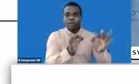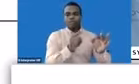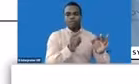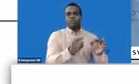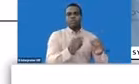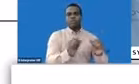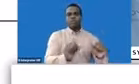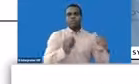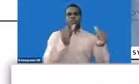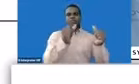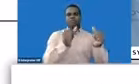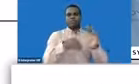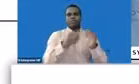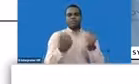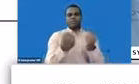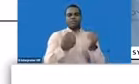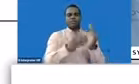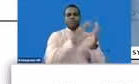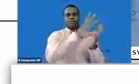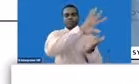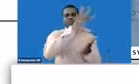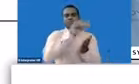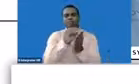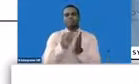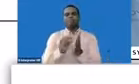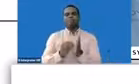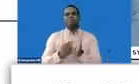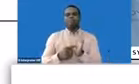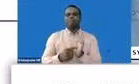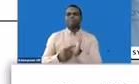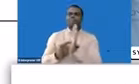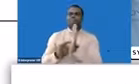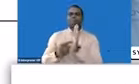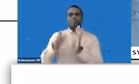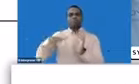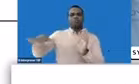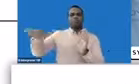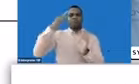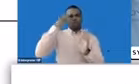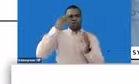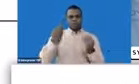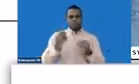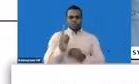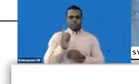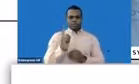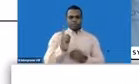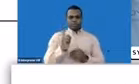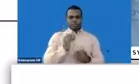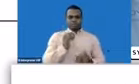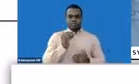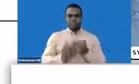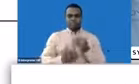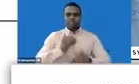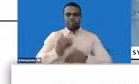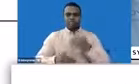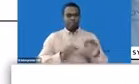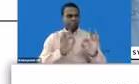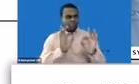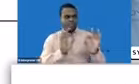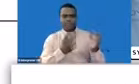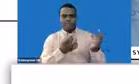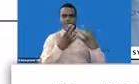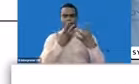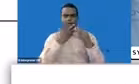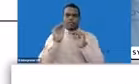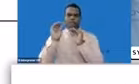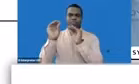entry points to provide feedback. So it can be a direct link. It can be through the accessibility statement. Here, the